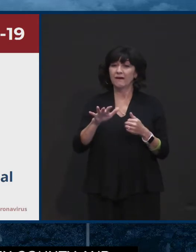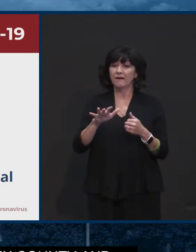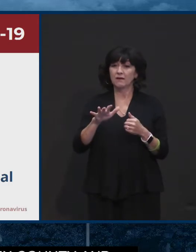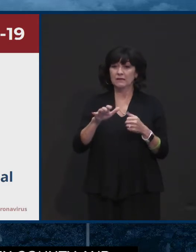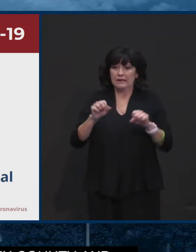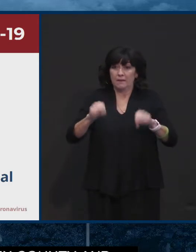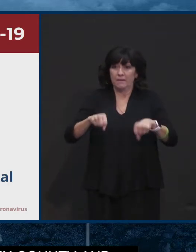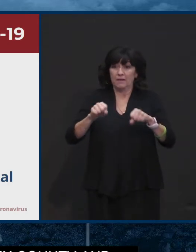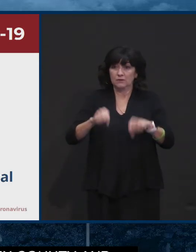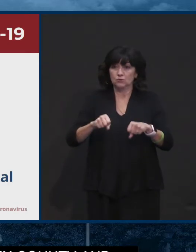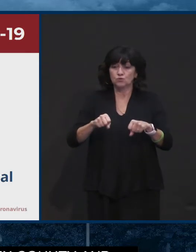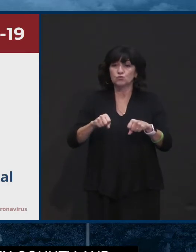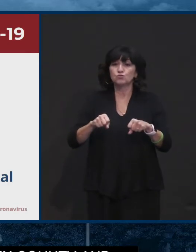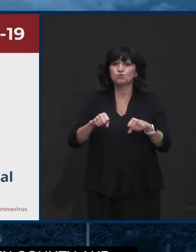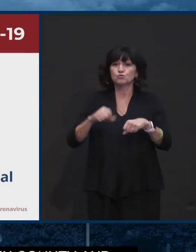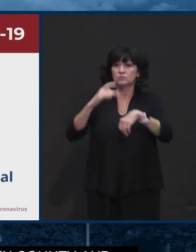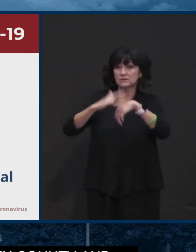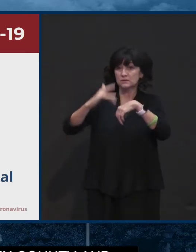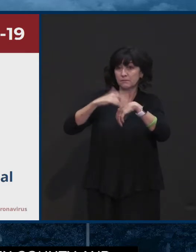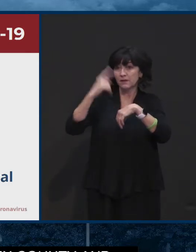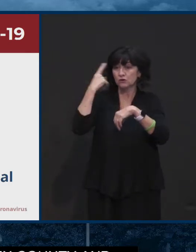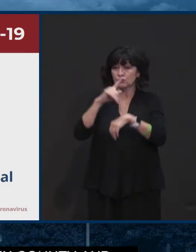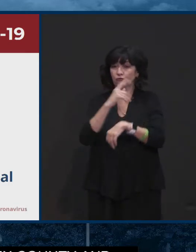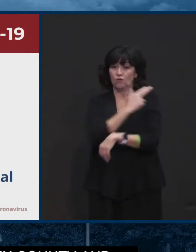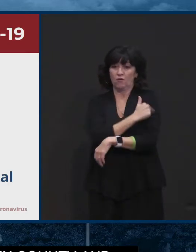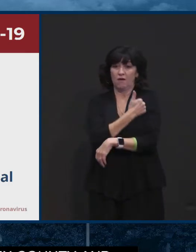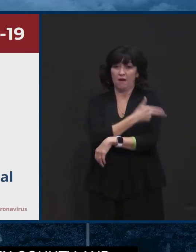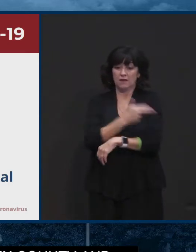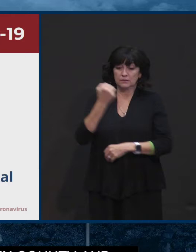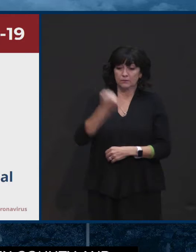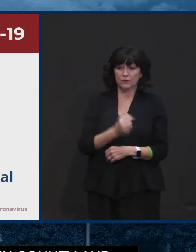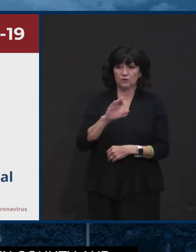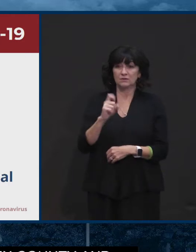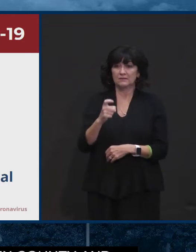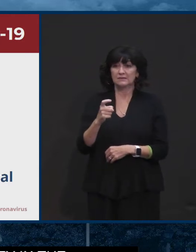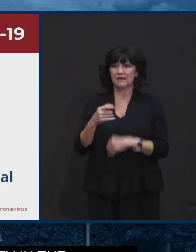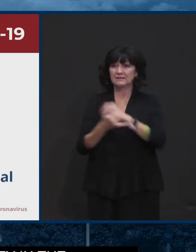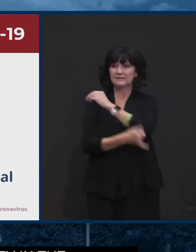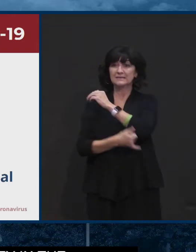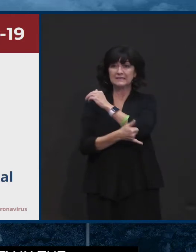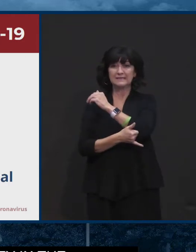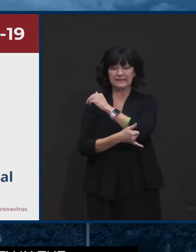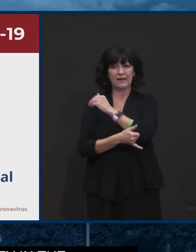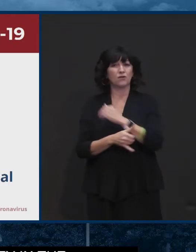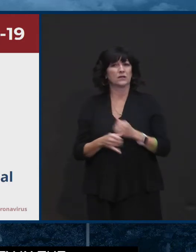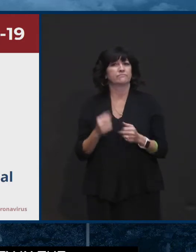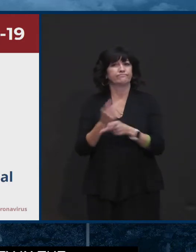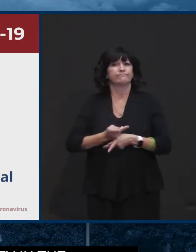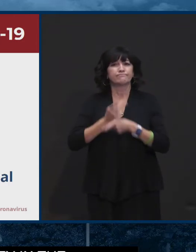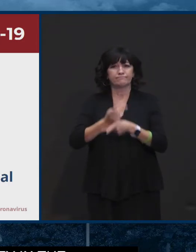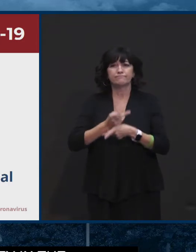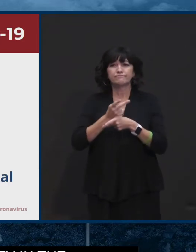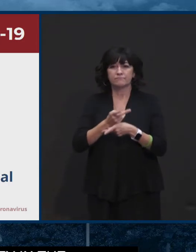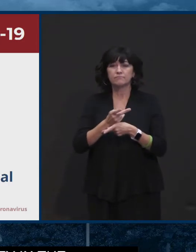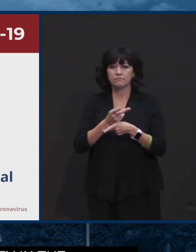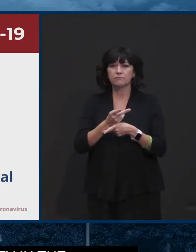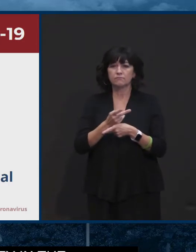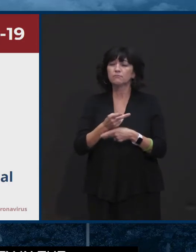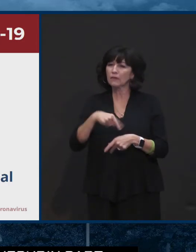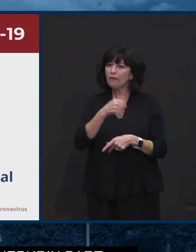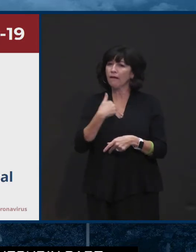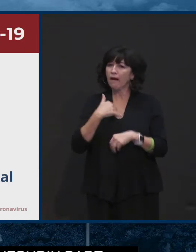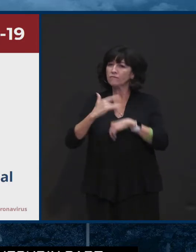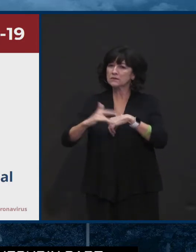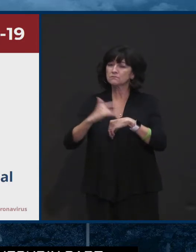of our state. We're still not threatening that capacity, but we just don't want to see those